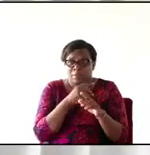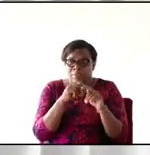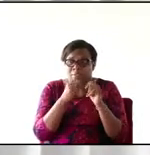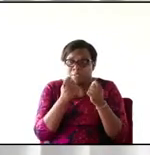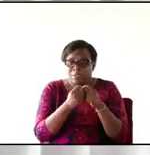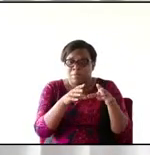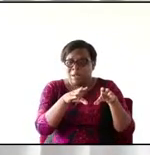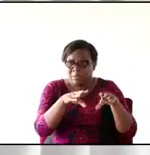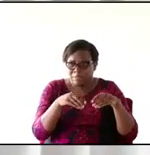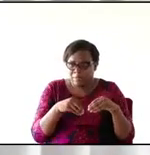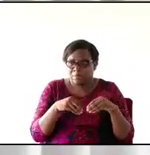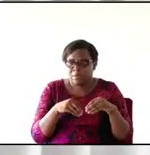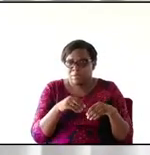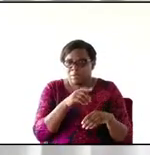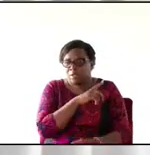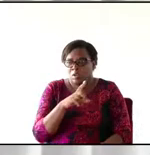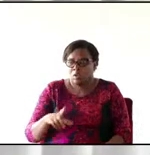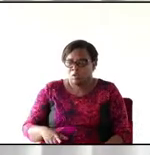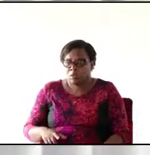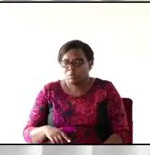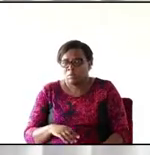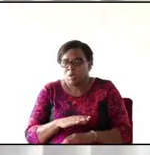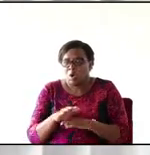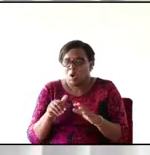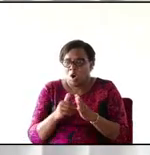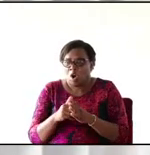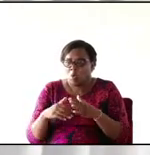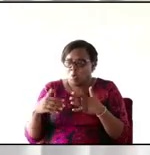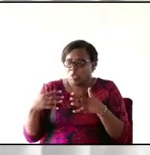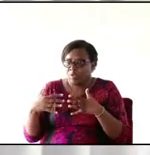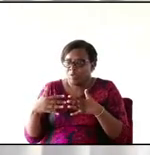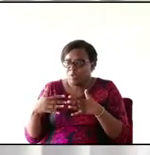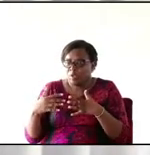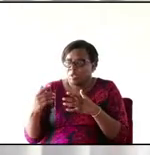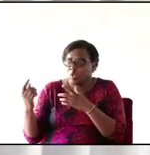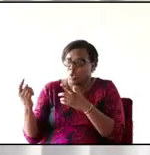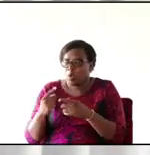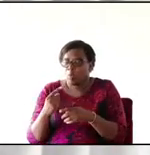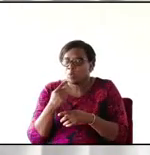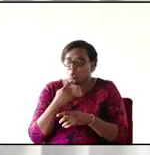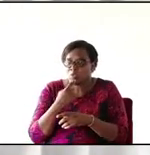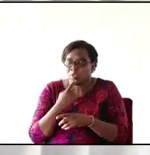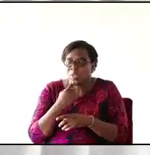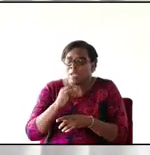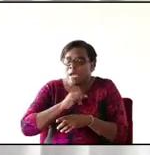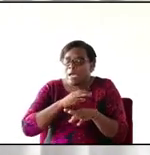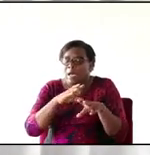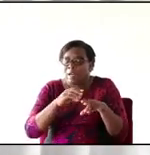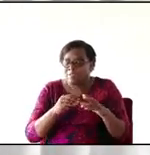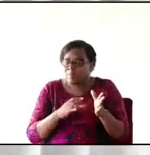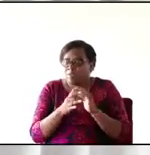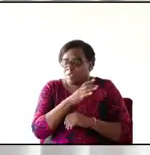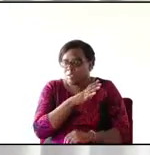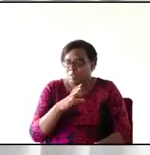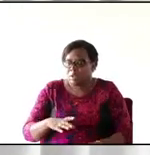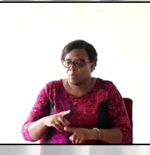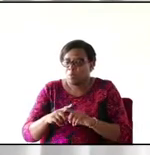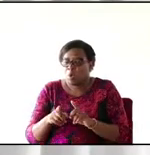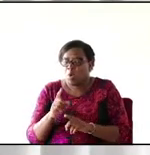to the Lord. Every one of them was afraid of coming out to be the first one to say, I did. But